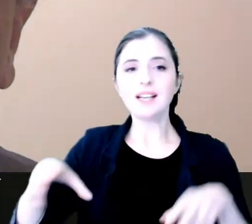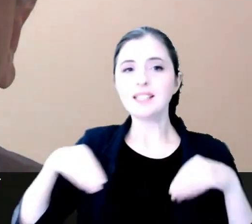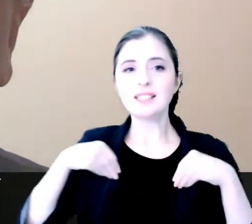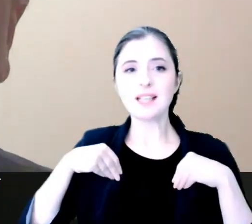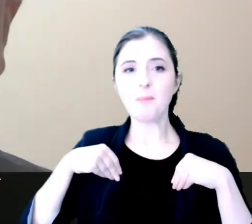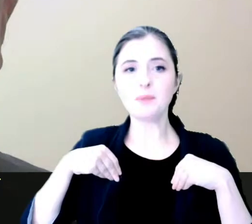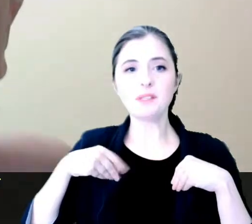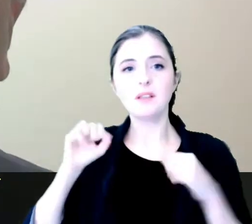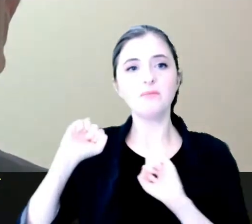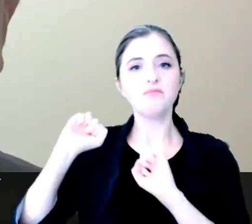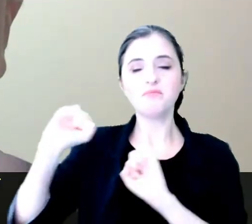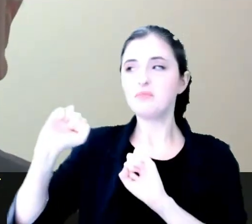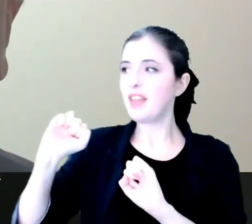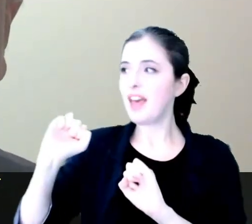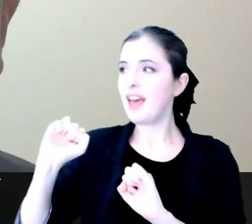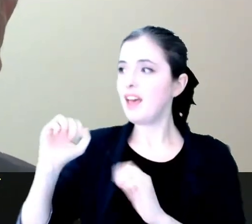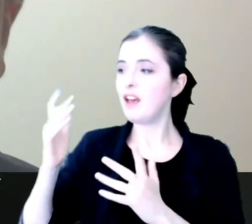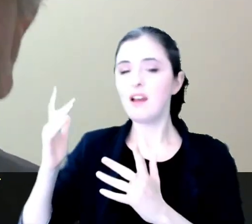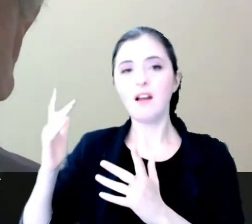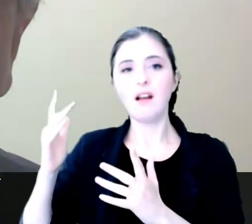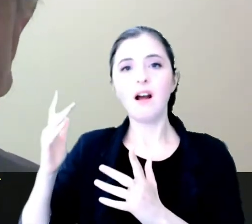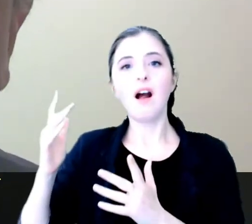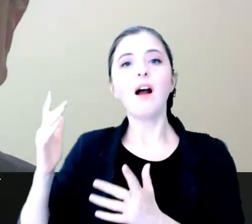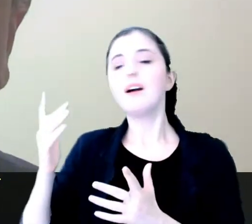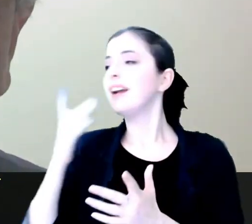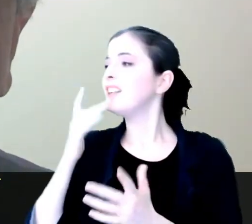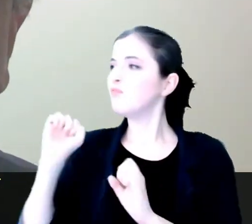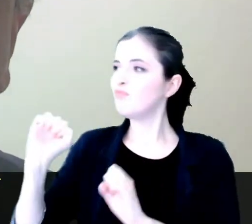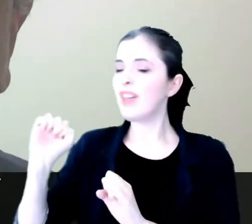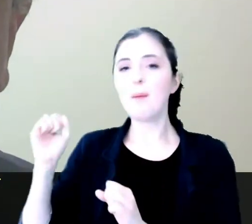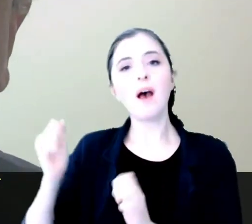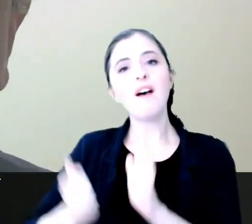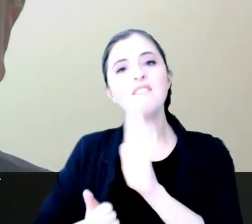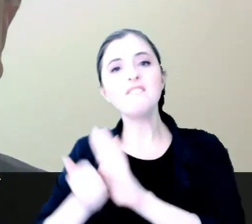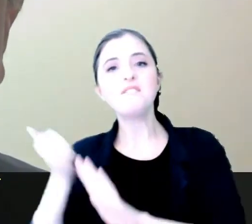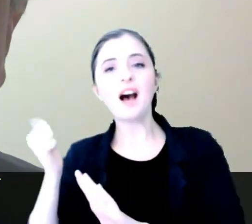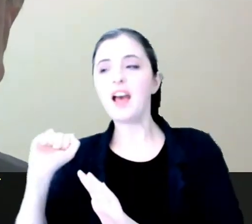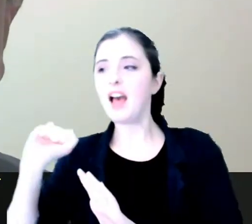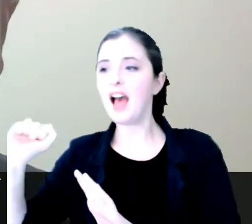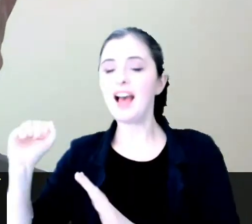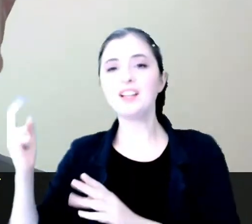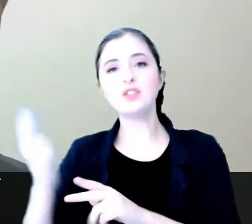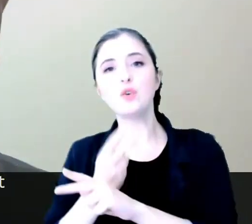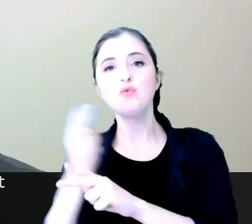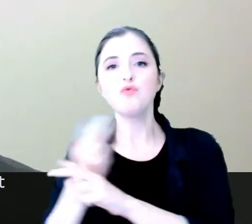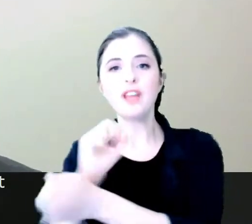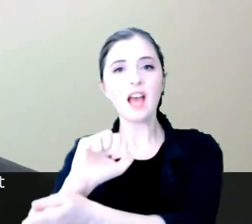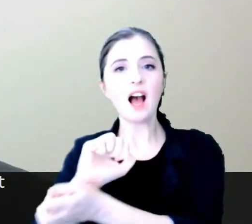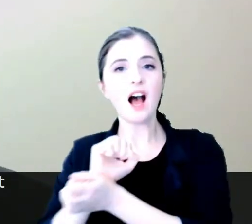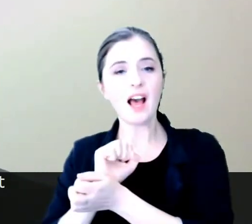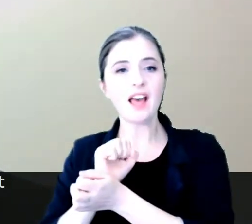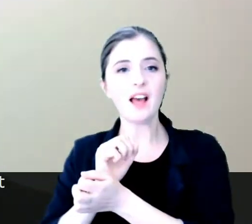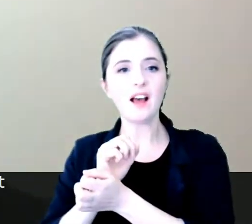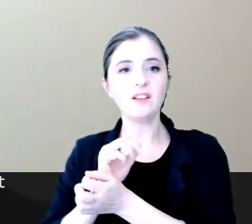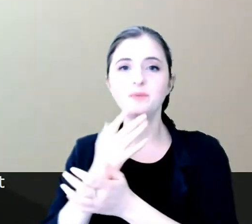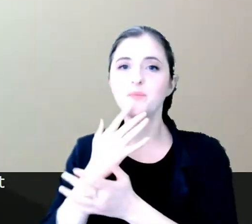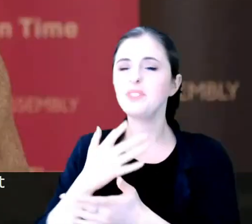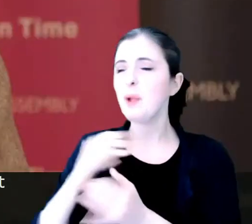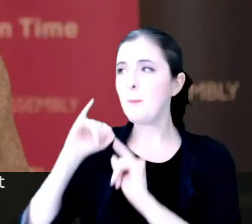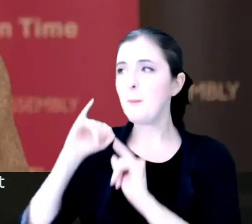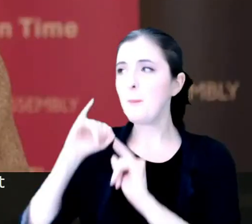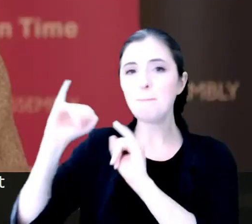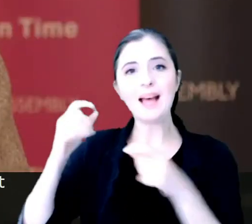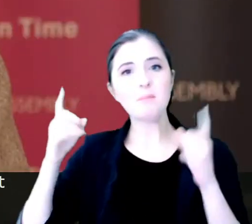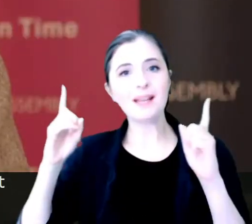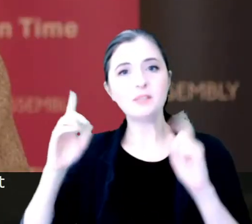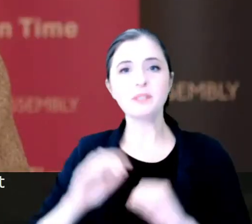their workforce being fired and rehired. And I know the Mayor has taken a strong stand on this against such bad management. Thank